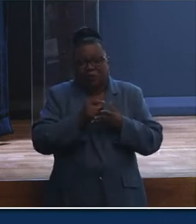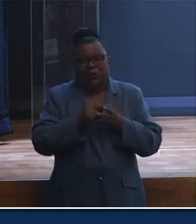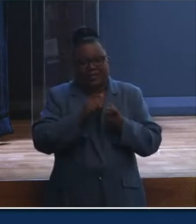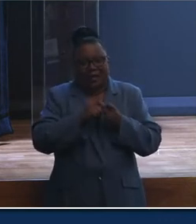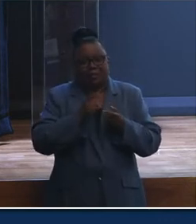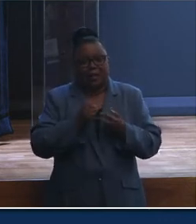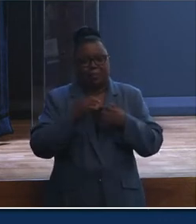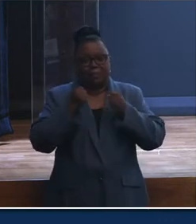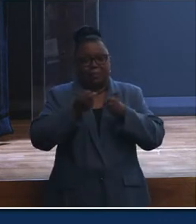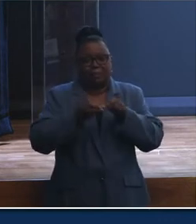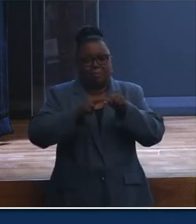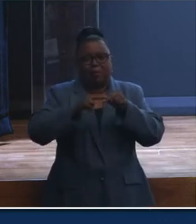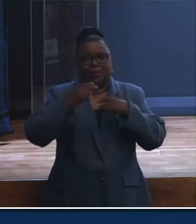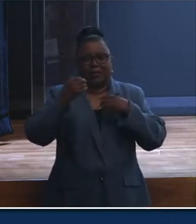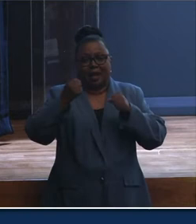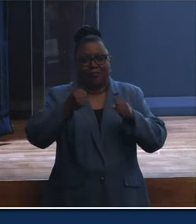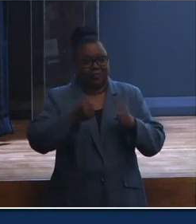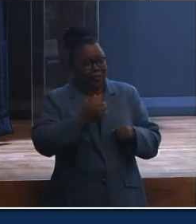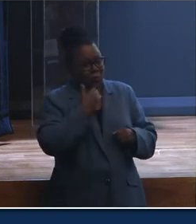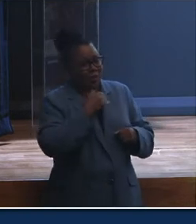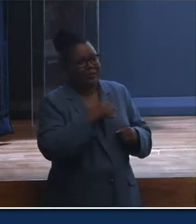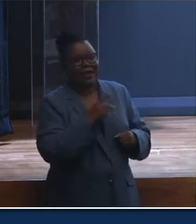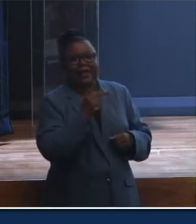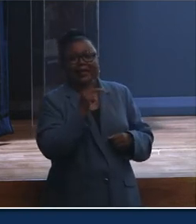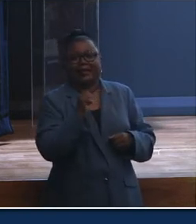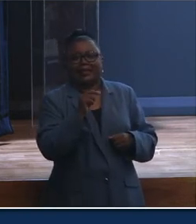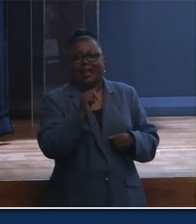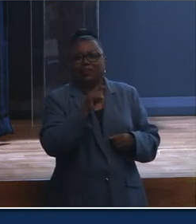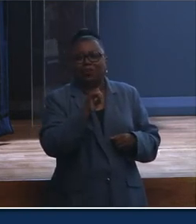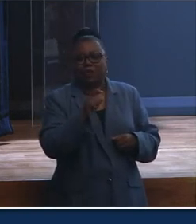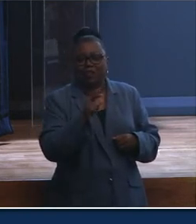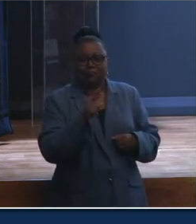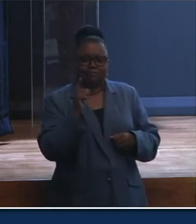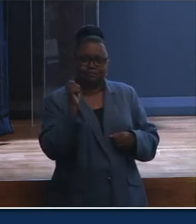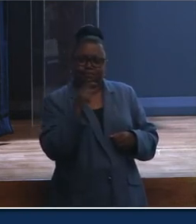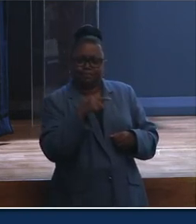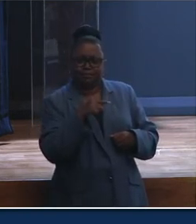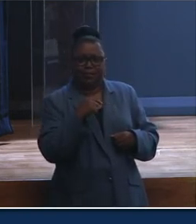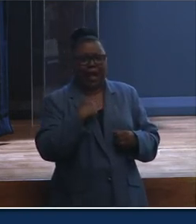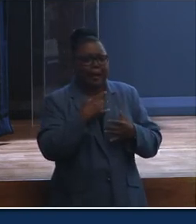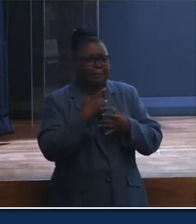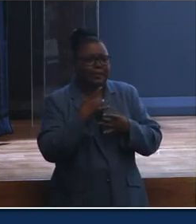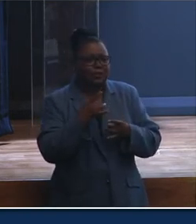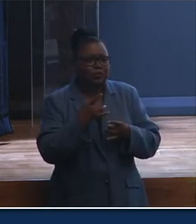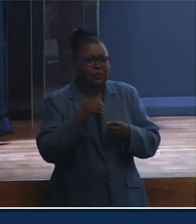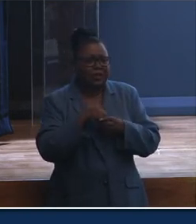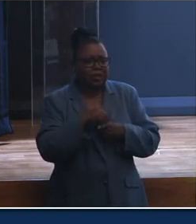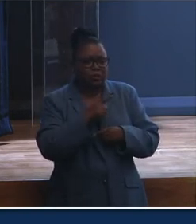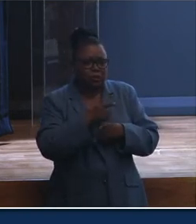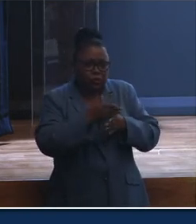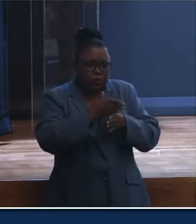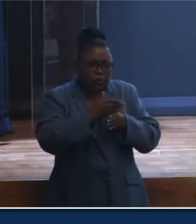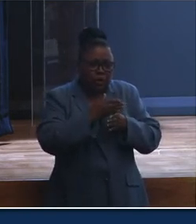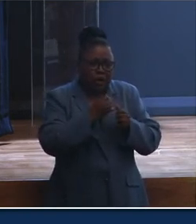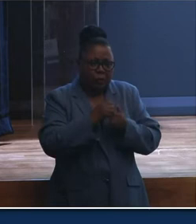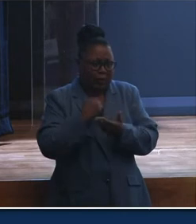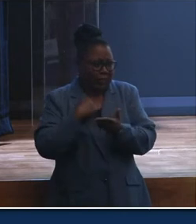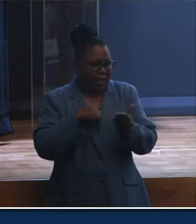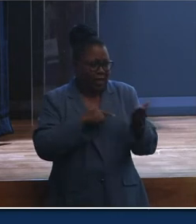definitely built their confidence. Right. So, Kendall, I'm interested in you sharing with